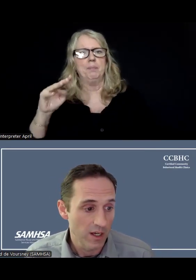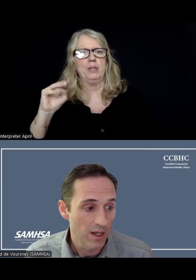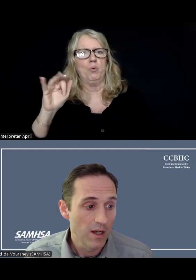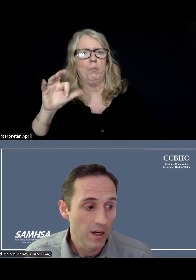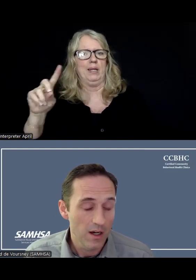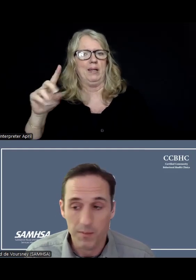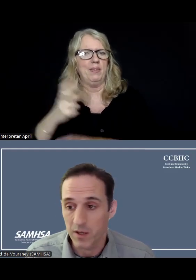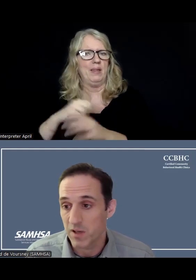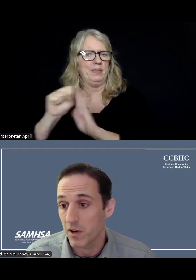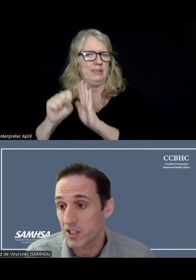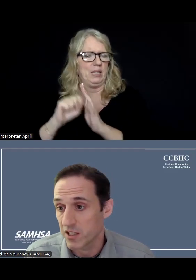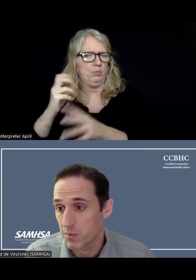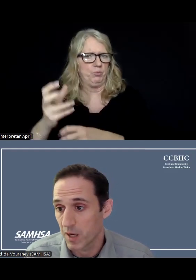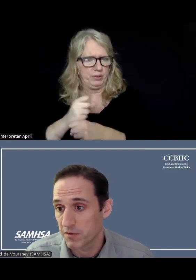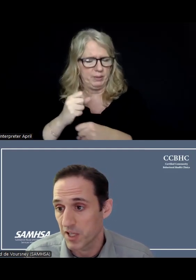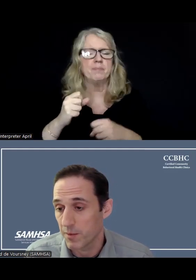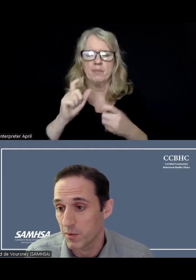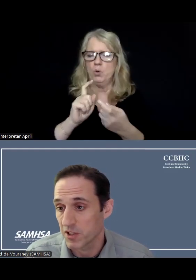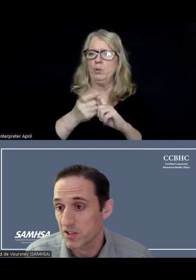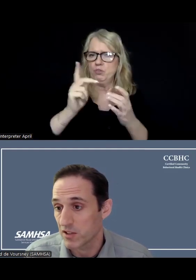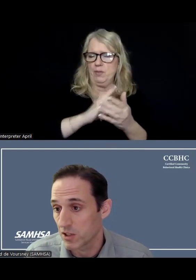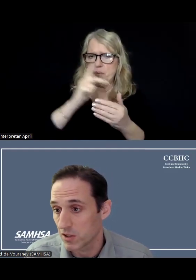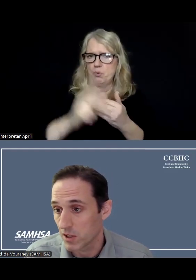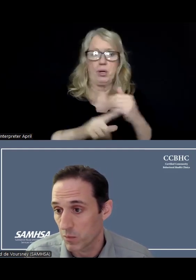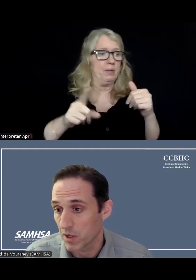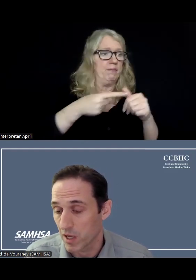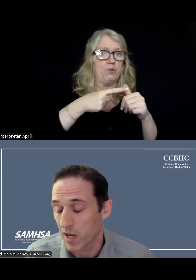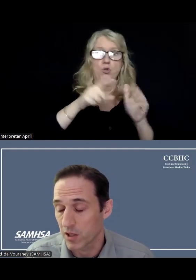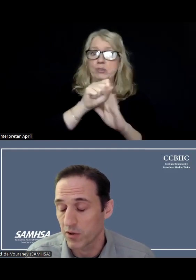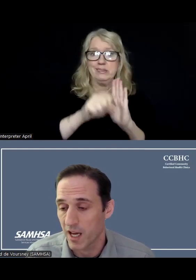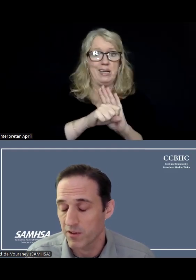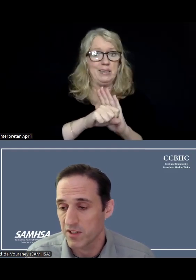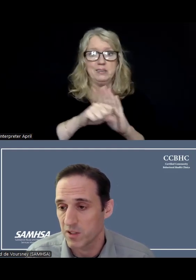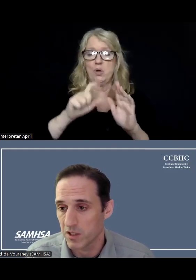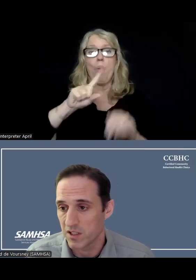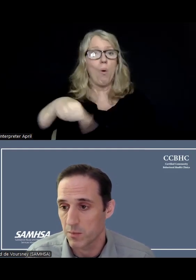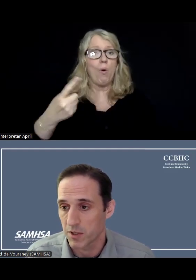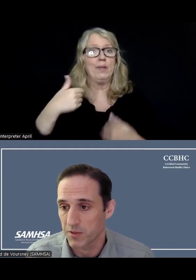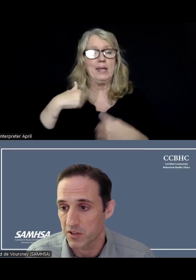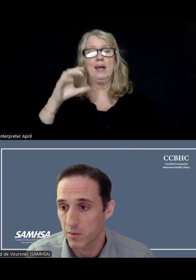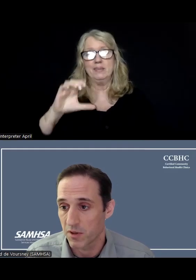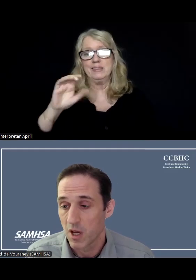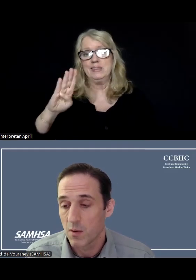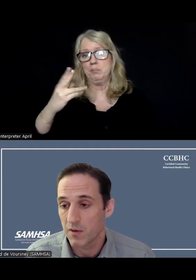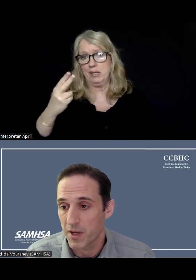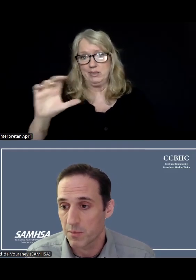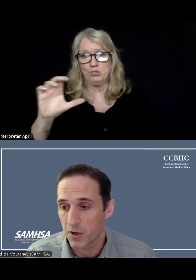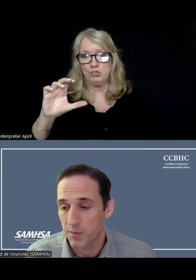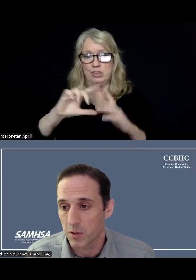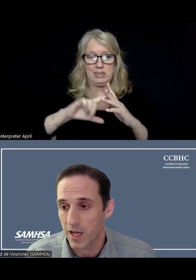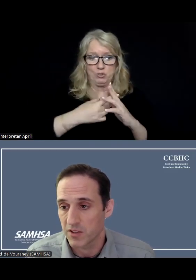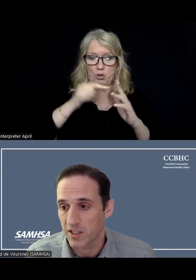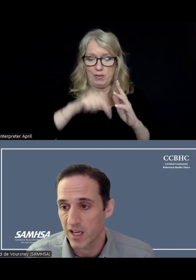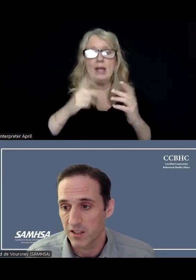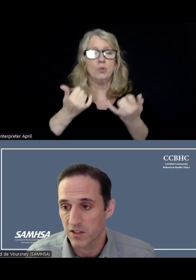receives. And we've changed the program over time. Originally, states could only have the CCBHCs in their programs they started with. We've amended the